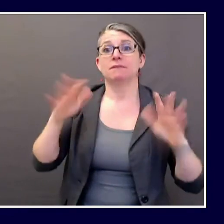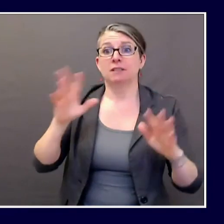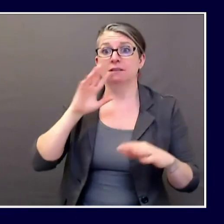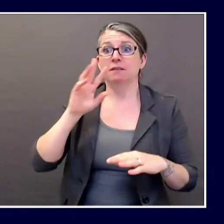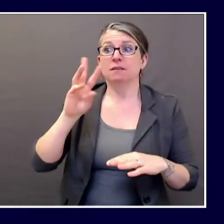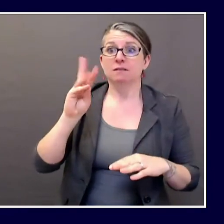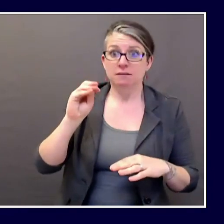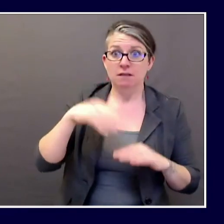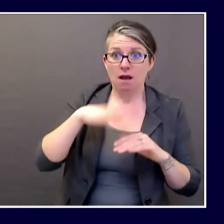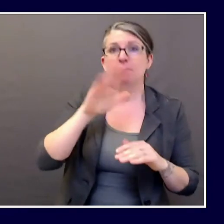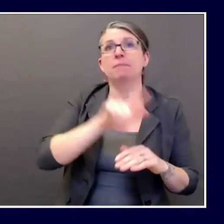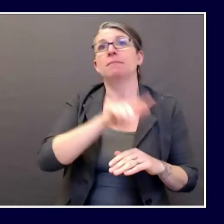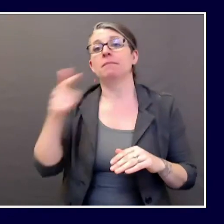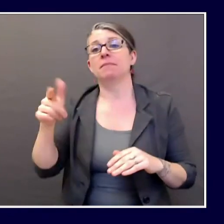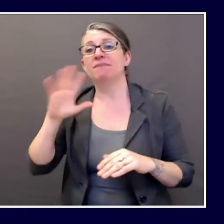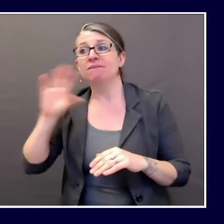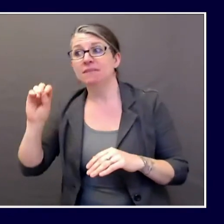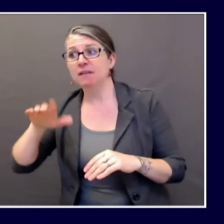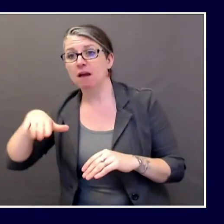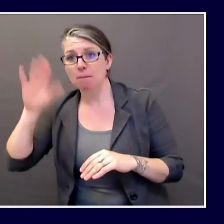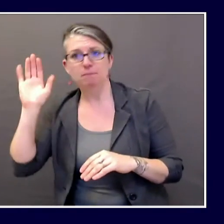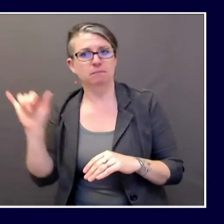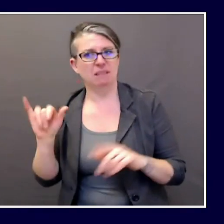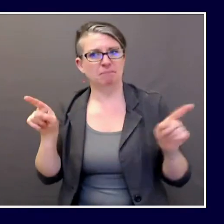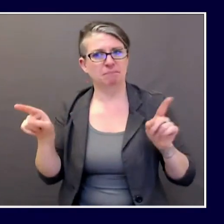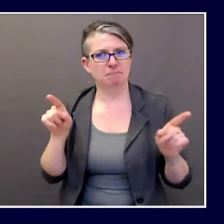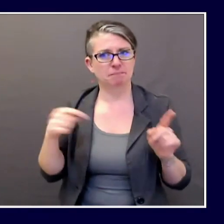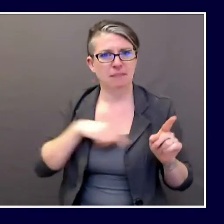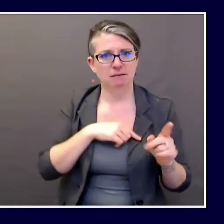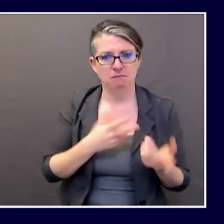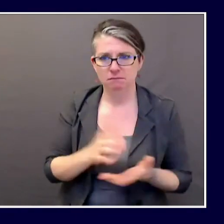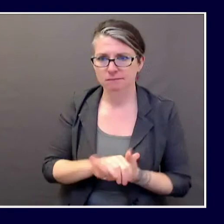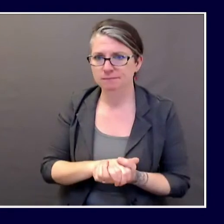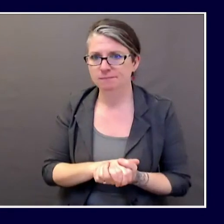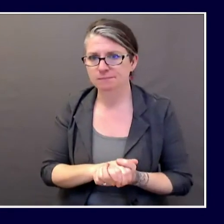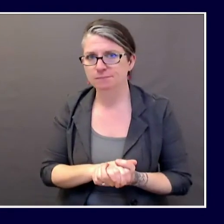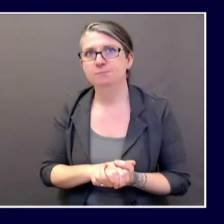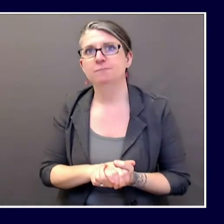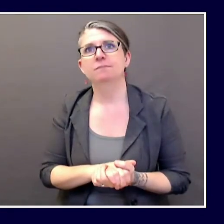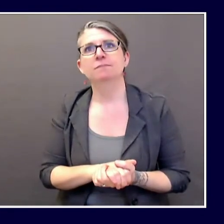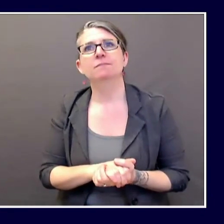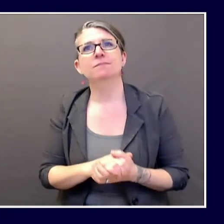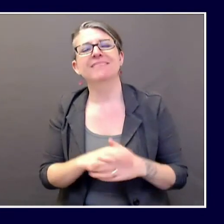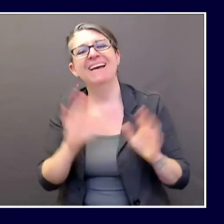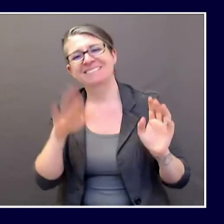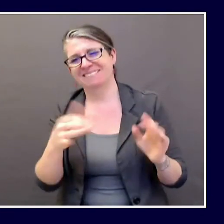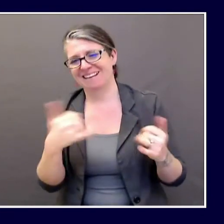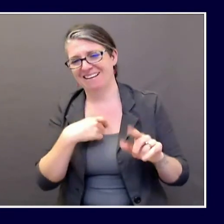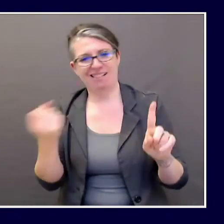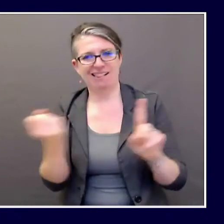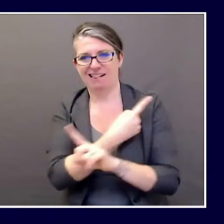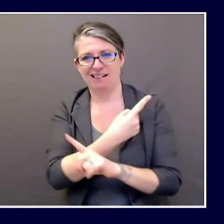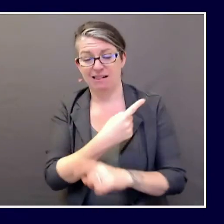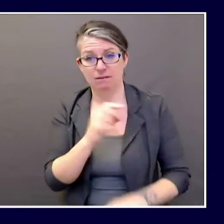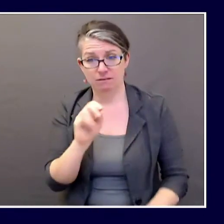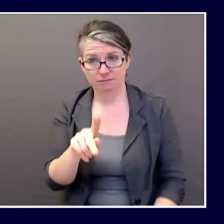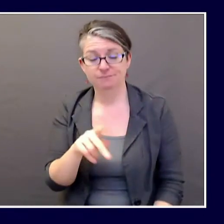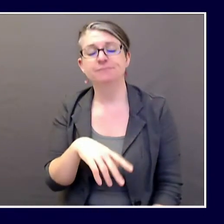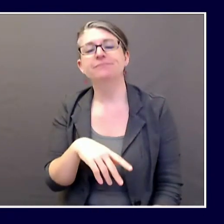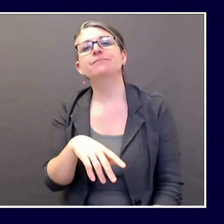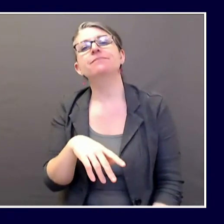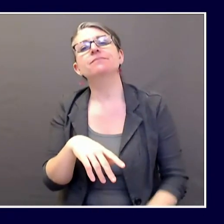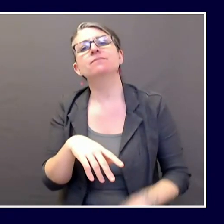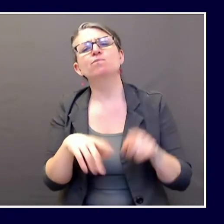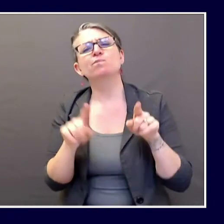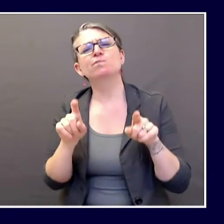Okay, and then one completely different question. The state is about 6 weeks away from having all of its adults be eligible for